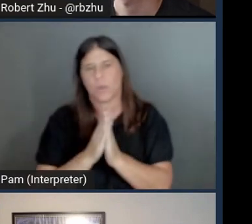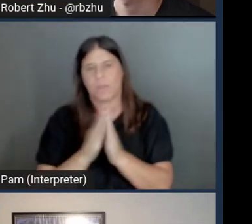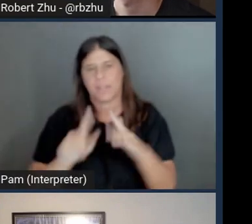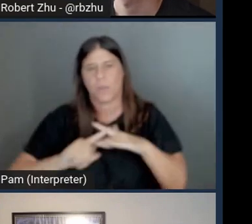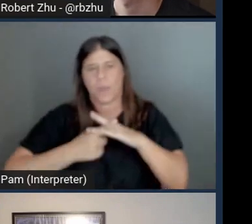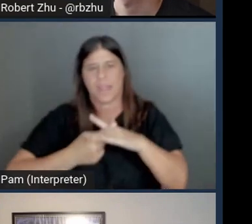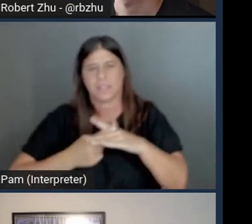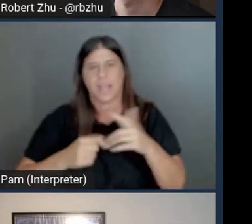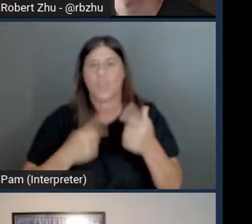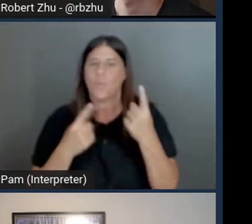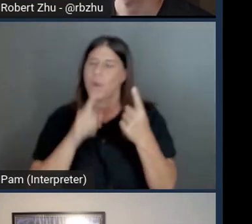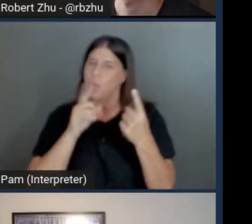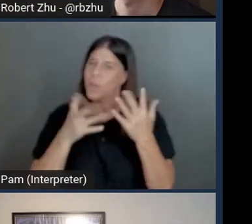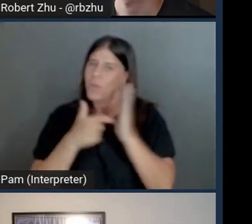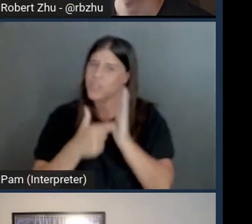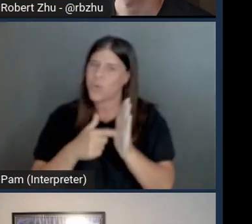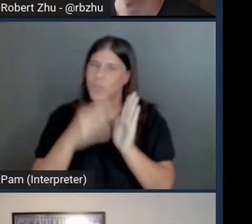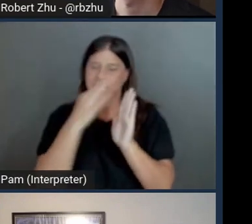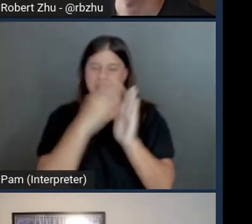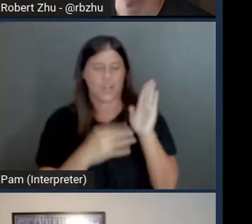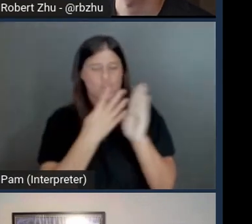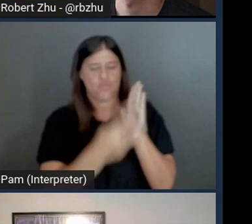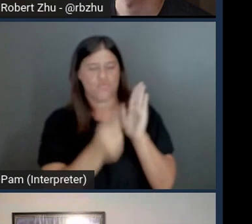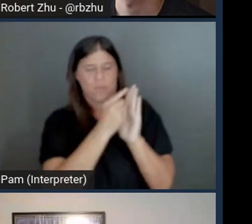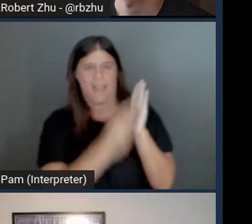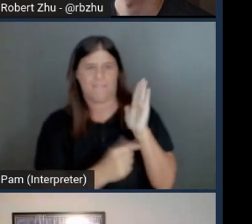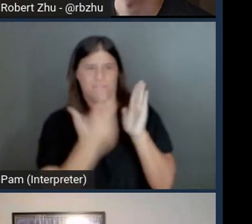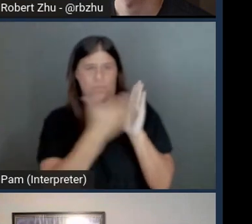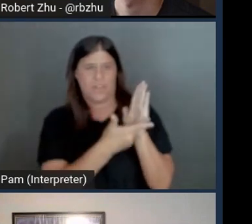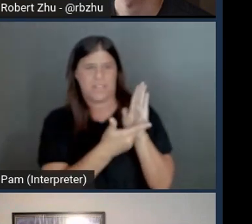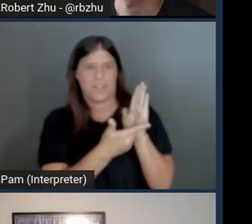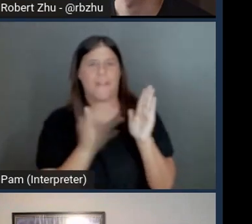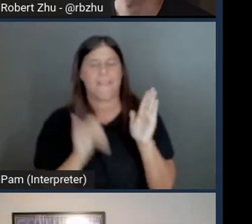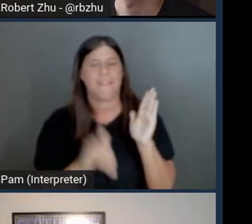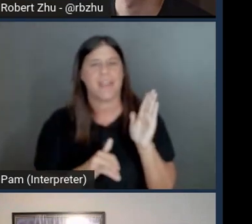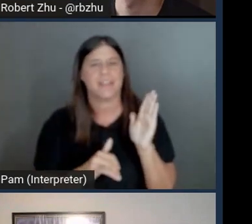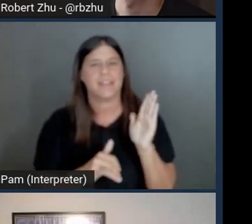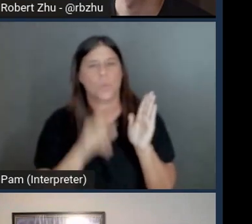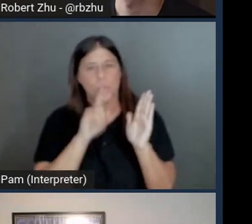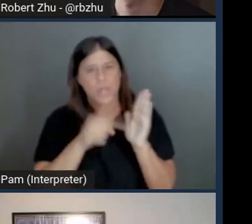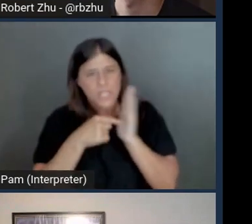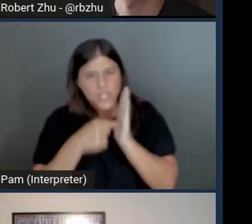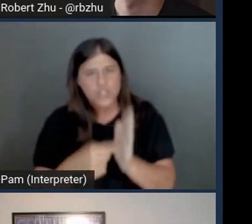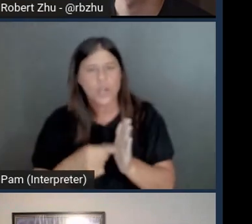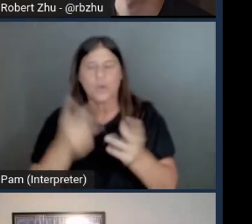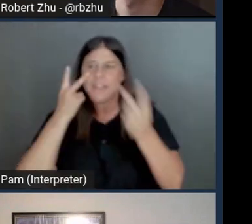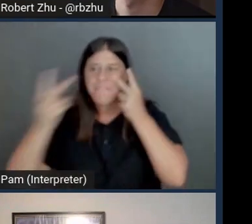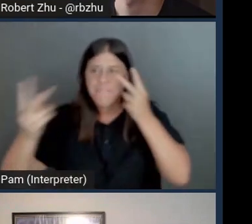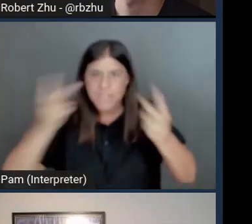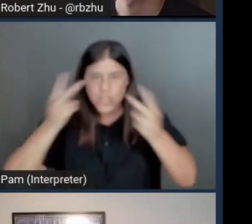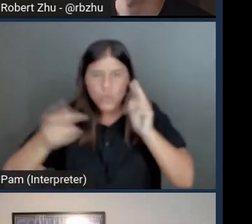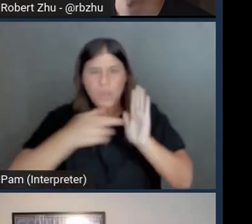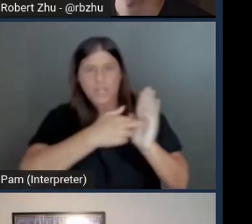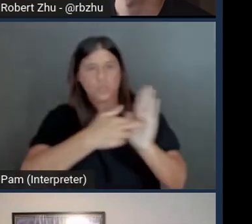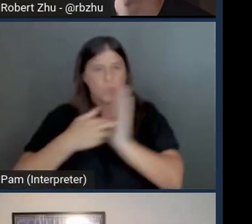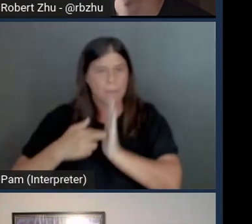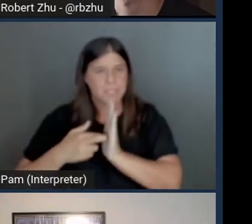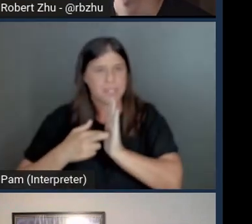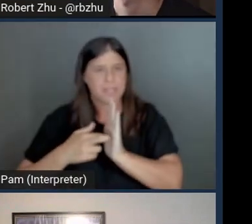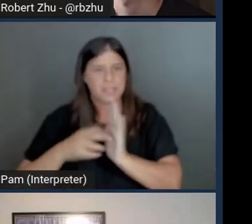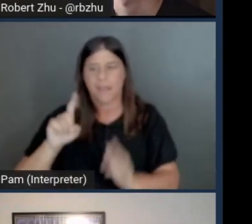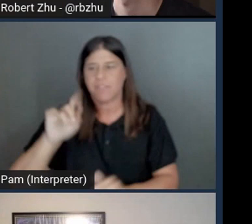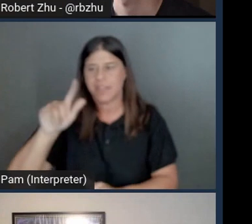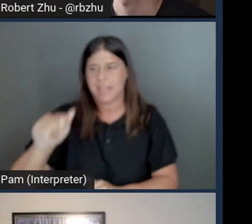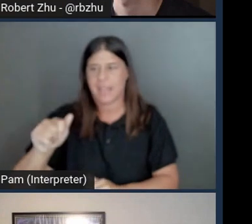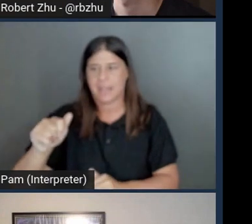really wanted to show, which is this graph tab. This graph tab really shows a visualized representation of the data that